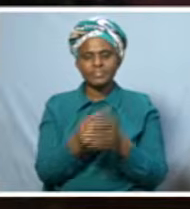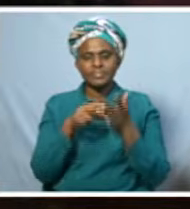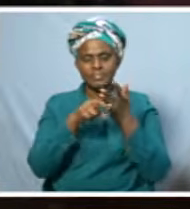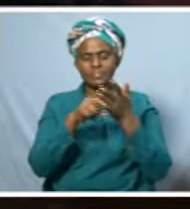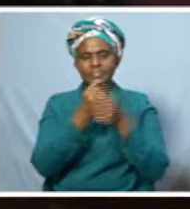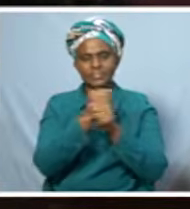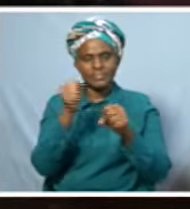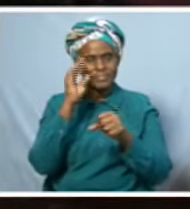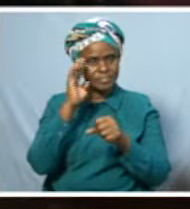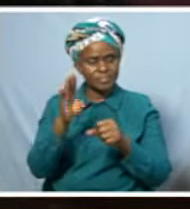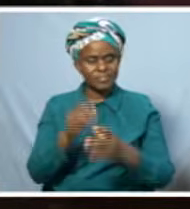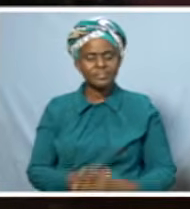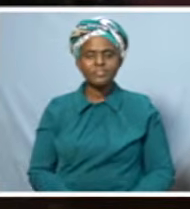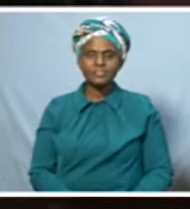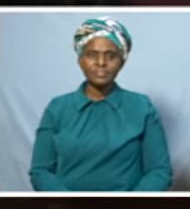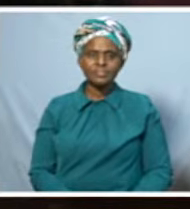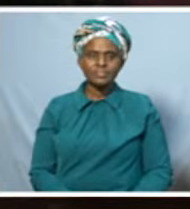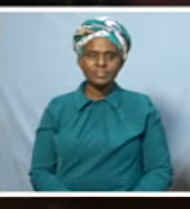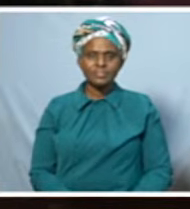travel safely, sir.